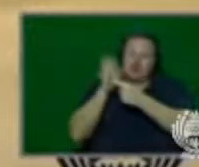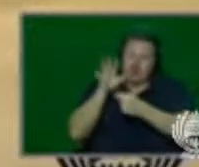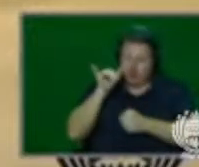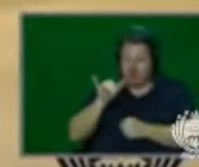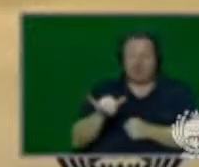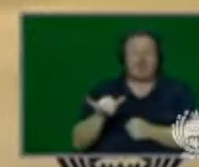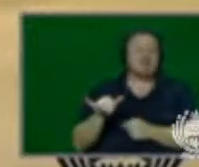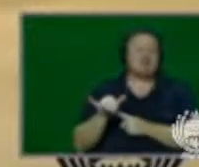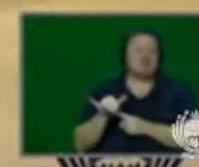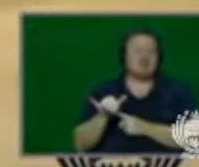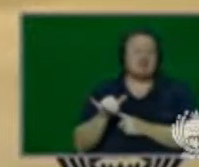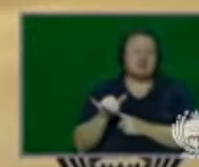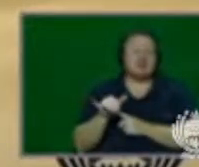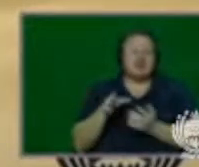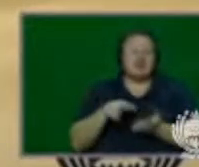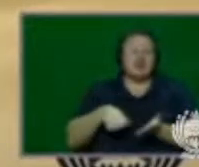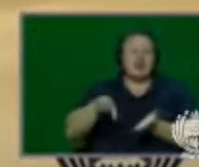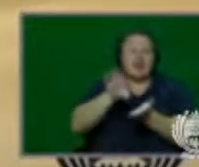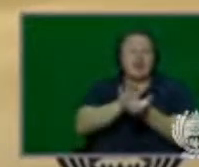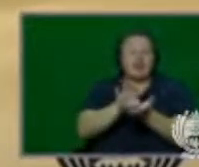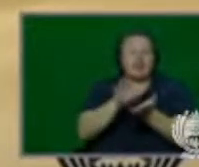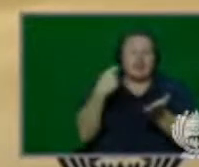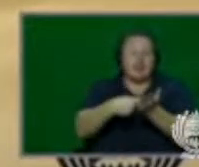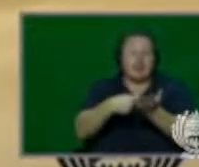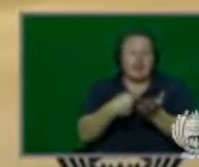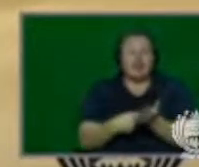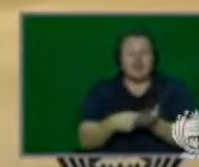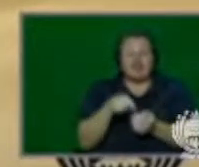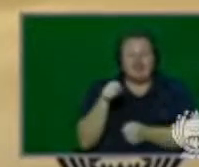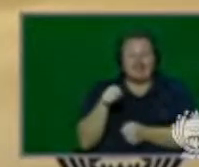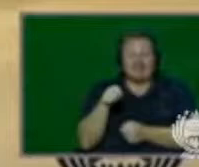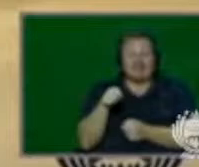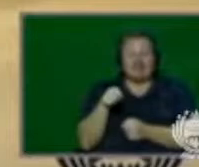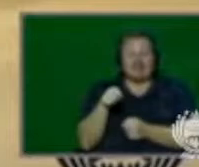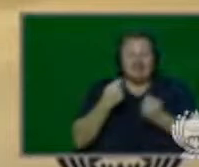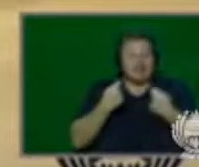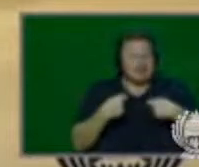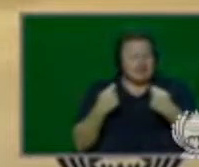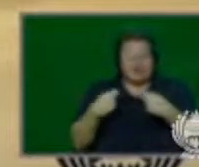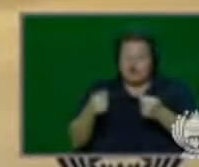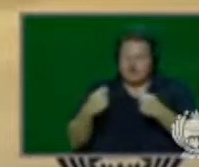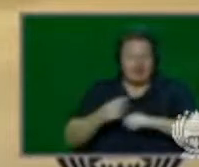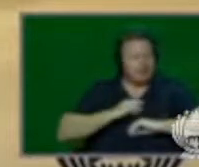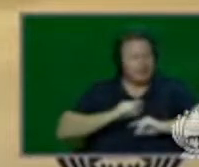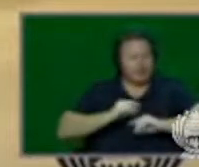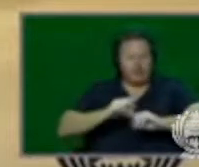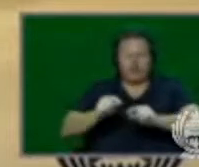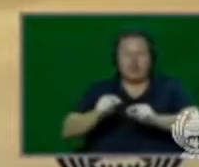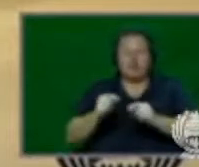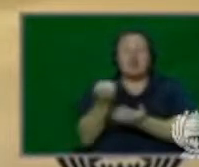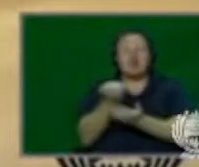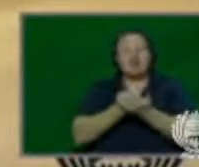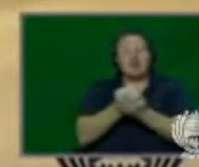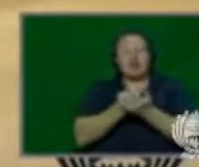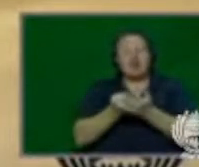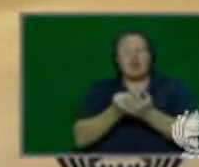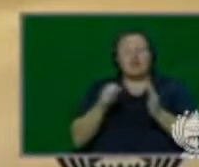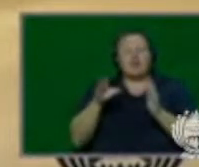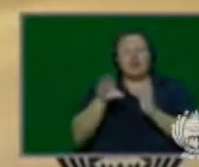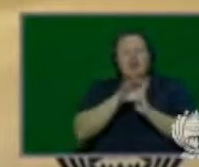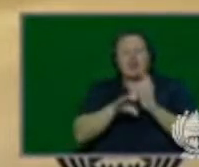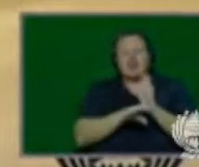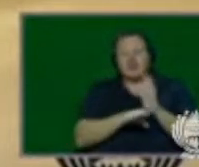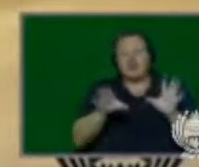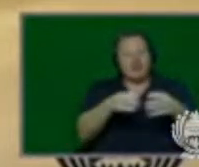Allocation towards capital payments are the fastest growing area of spending by economic classification.